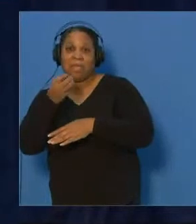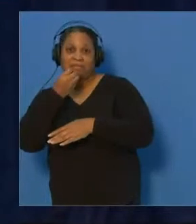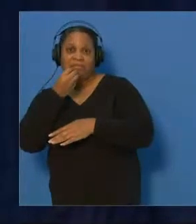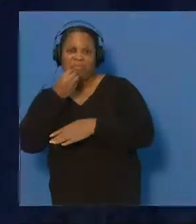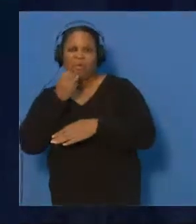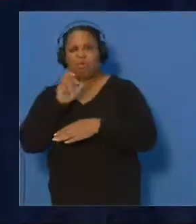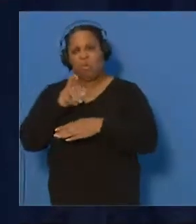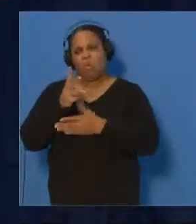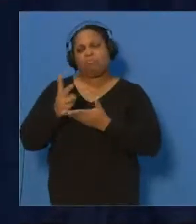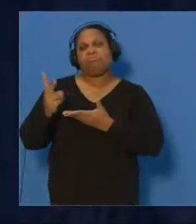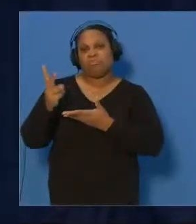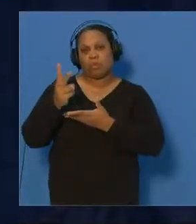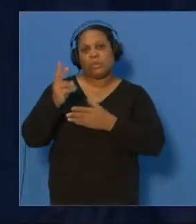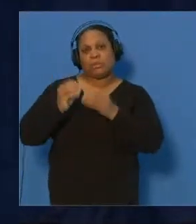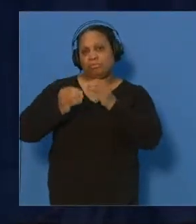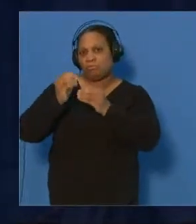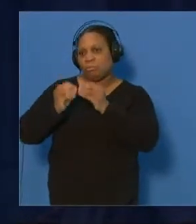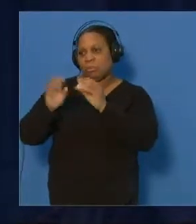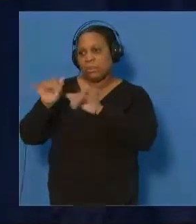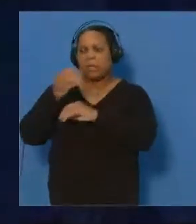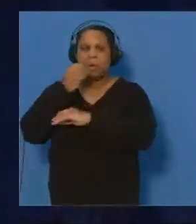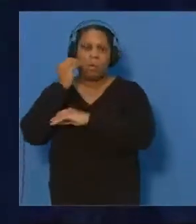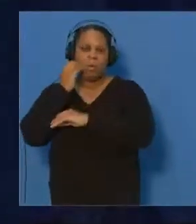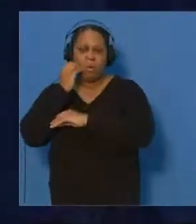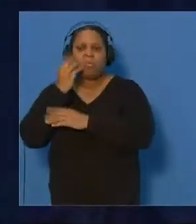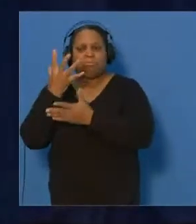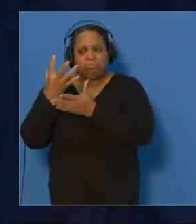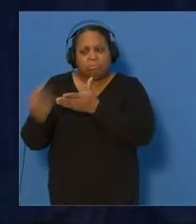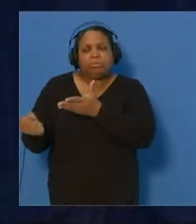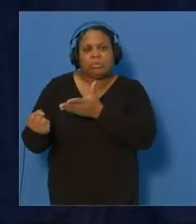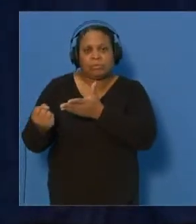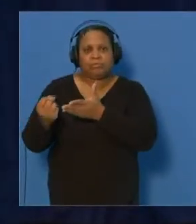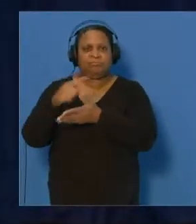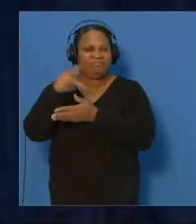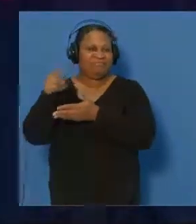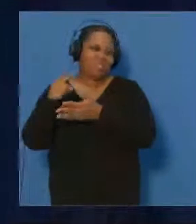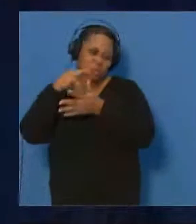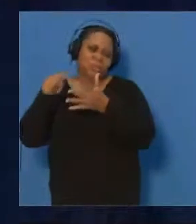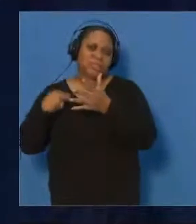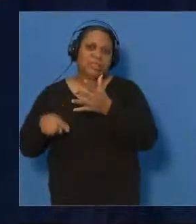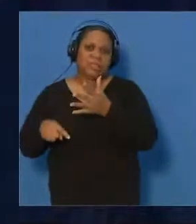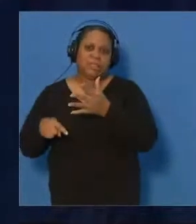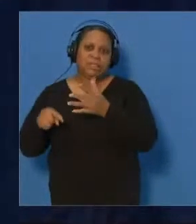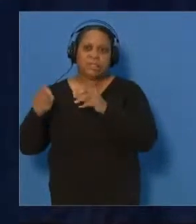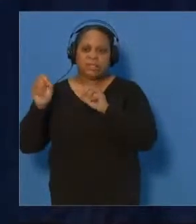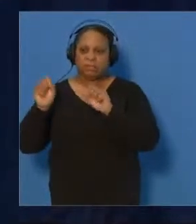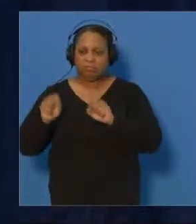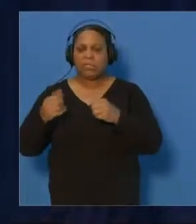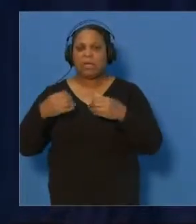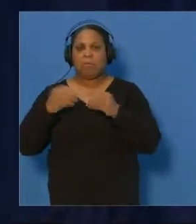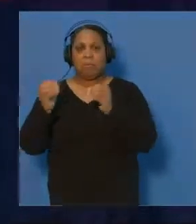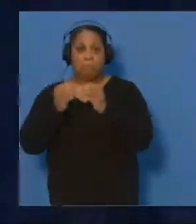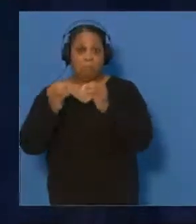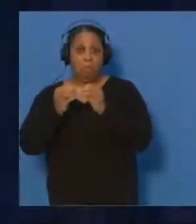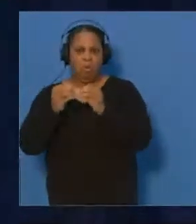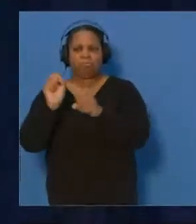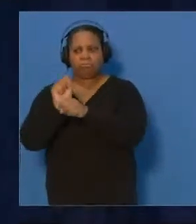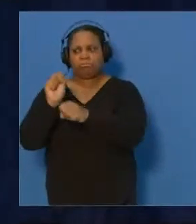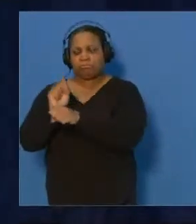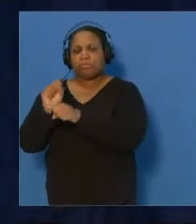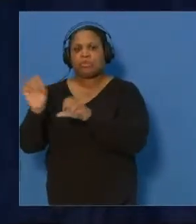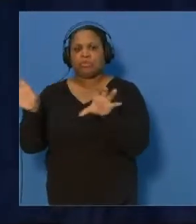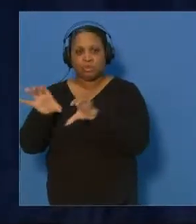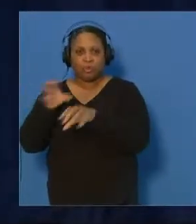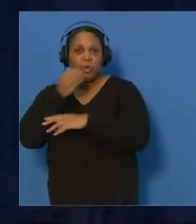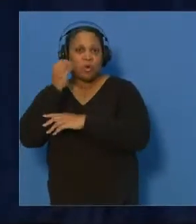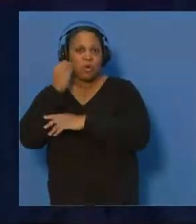planned for 2 weeks of doing repairs at home, who may have run out, and those particular things in order for them to have more stuff to be productive at home. But this